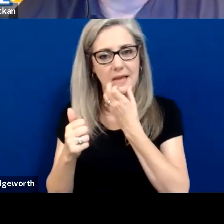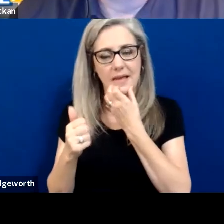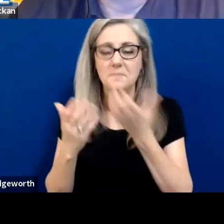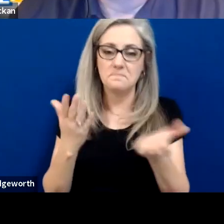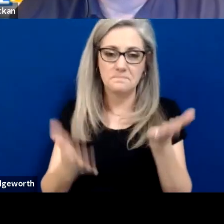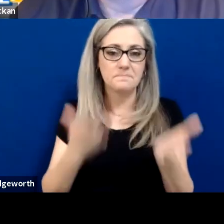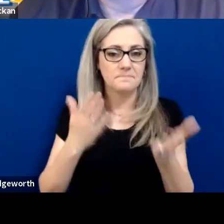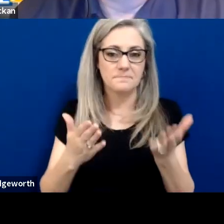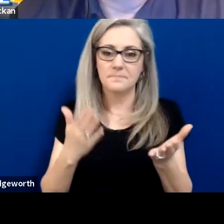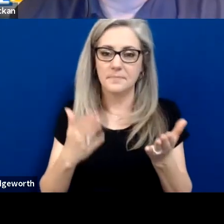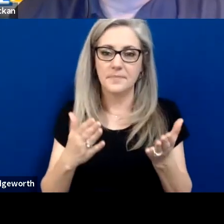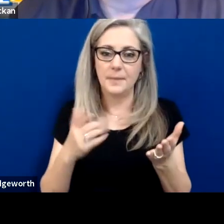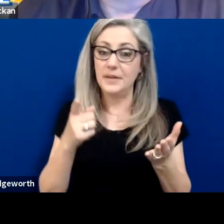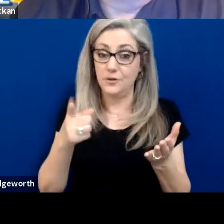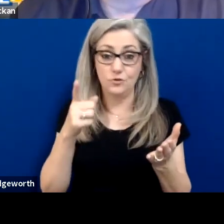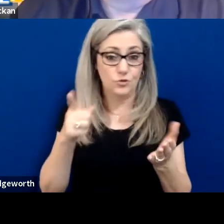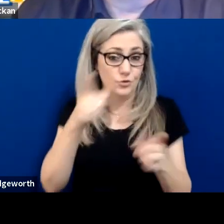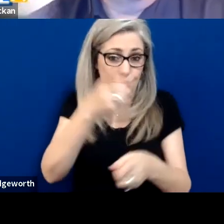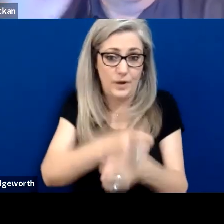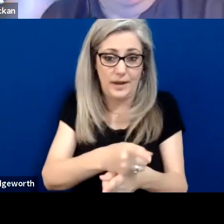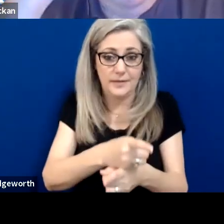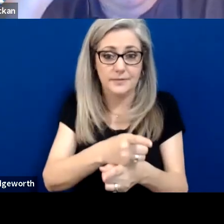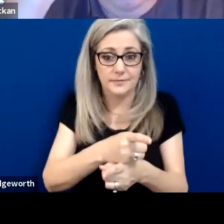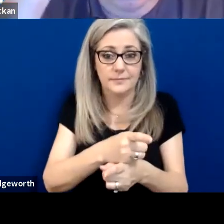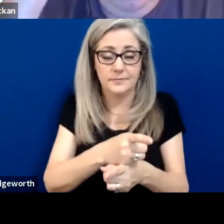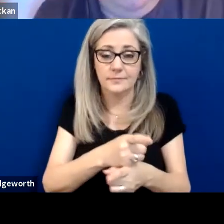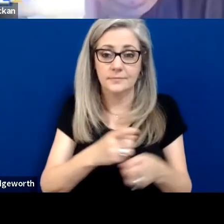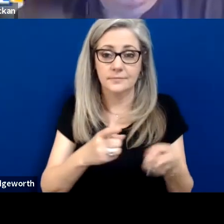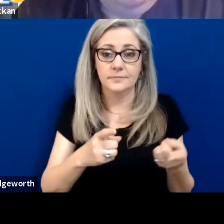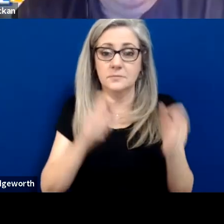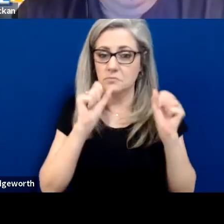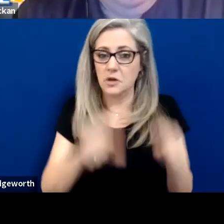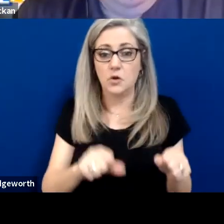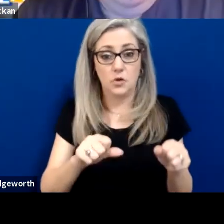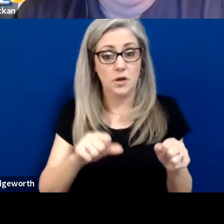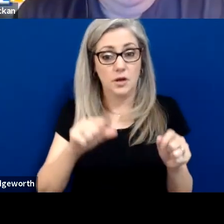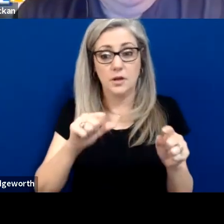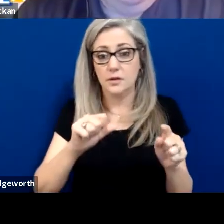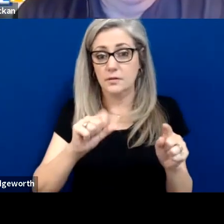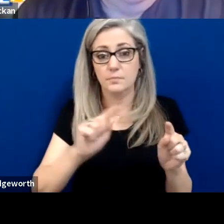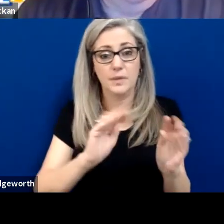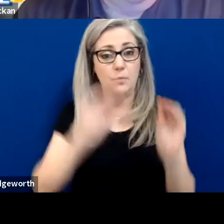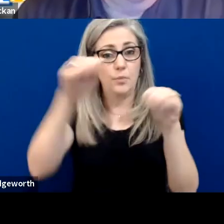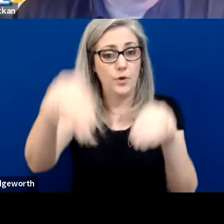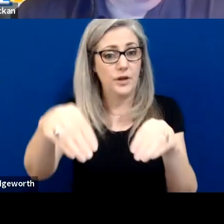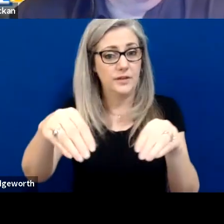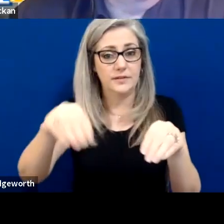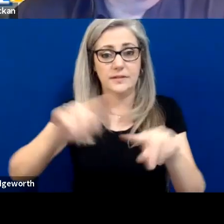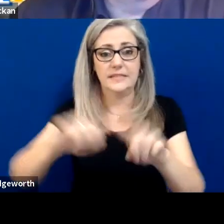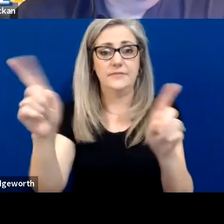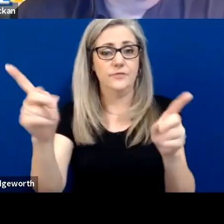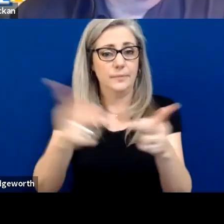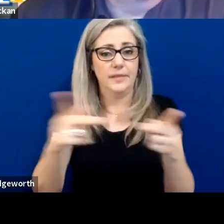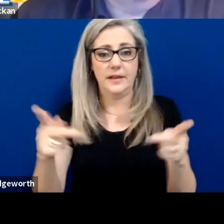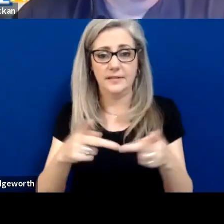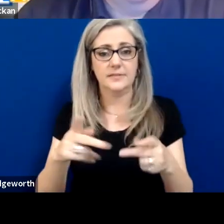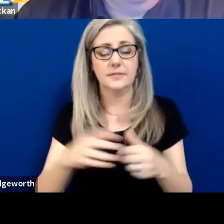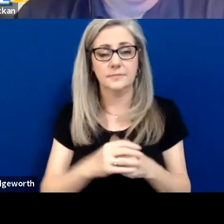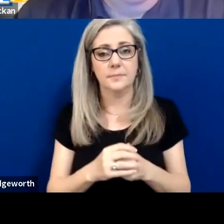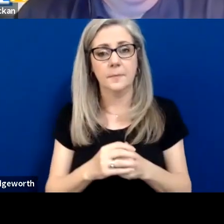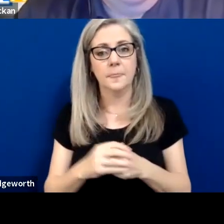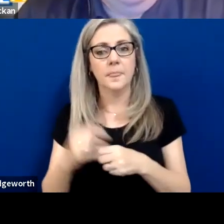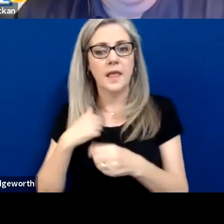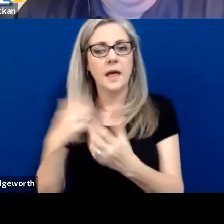you're perfectly, you are correct. Okay. Where it could go in a total different direction, Right. And I just want to make